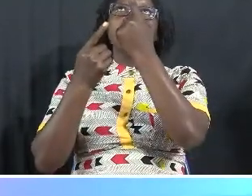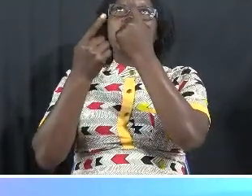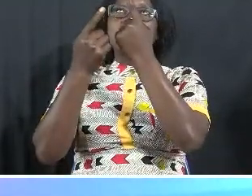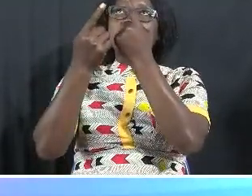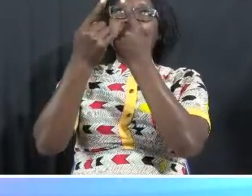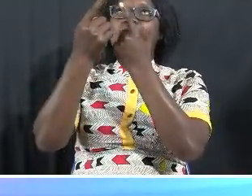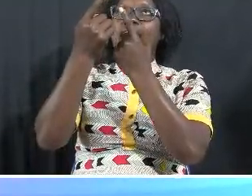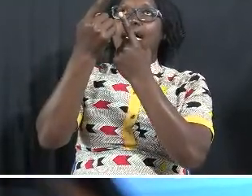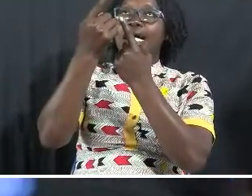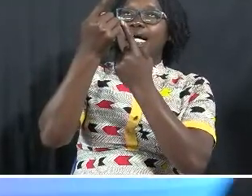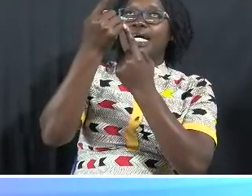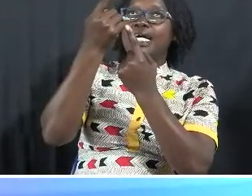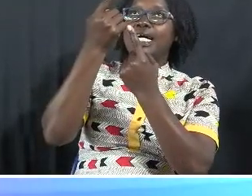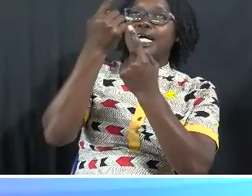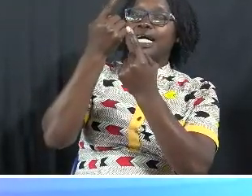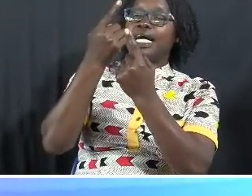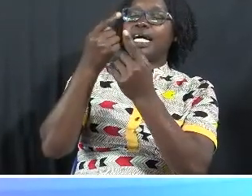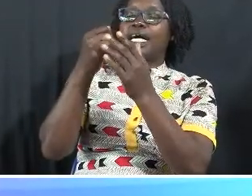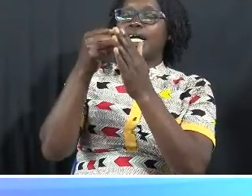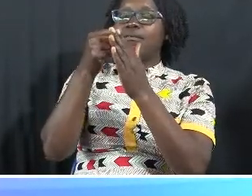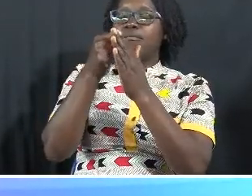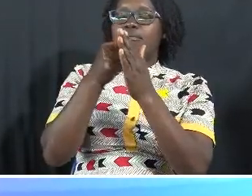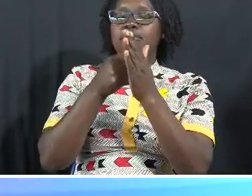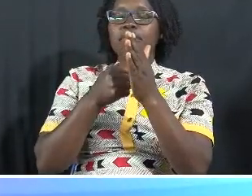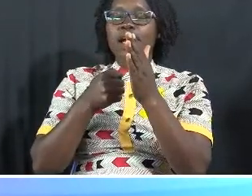You are ja.